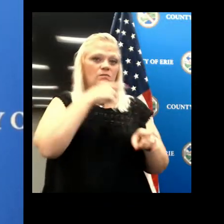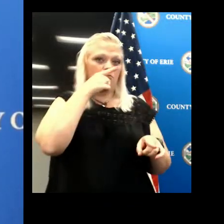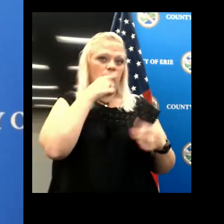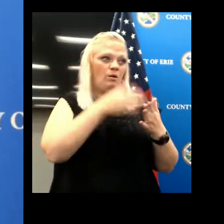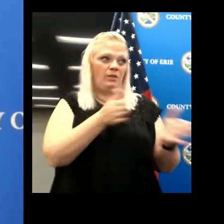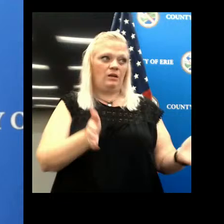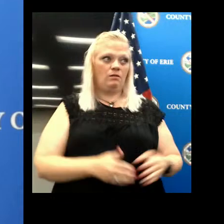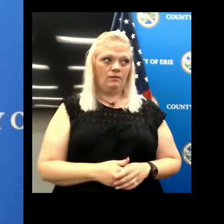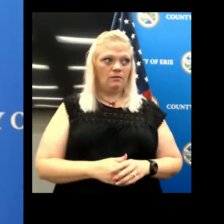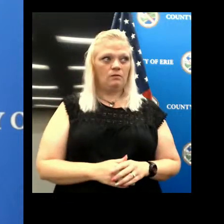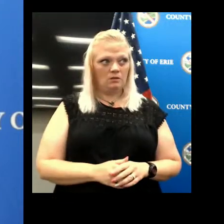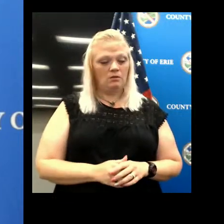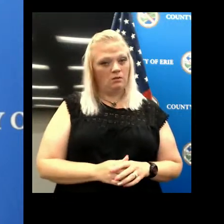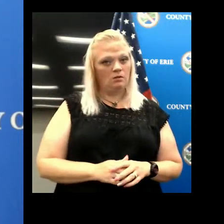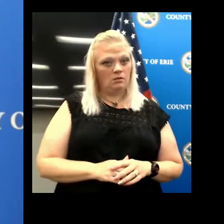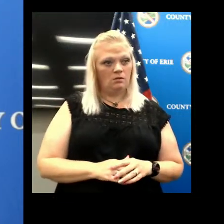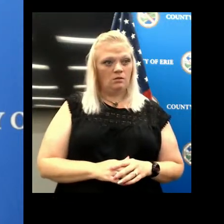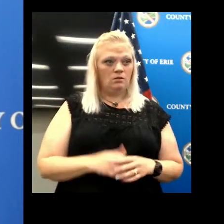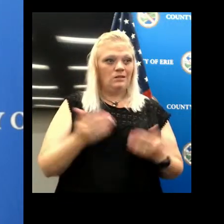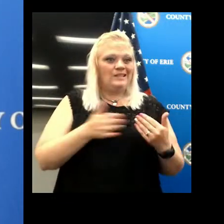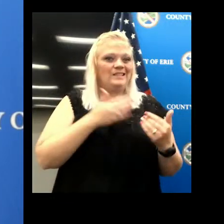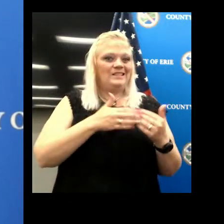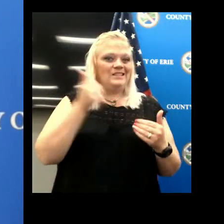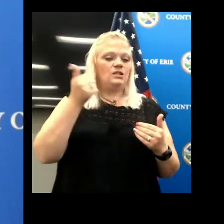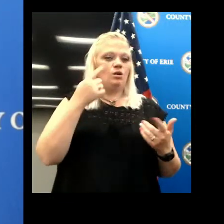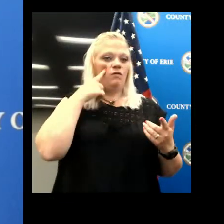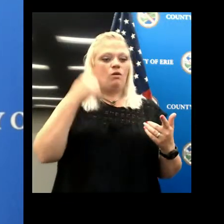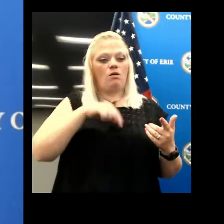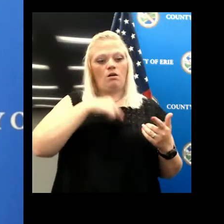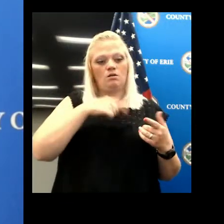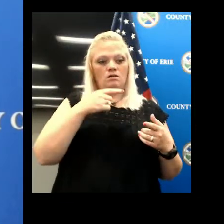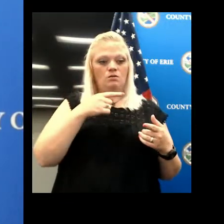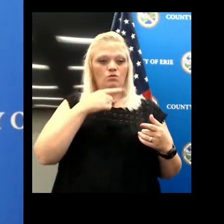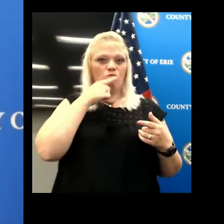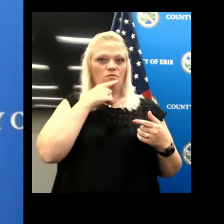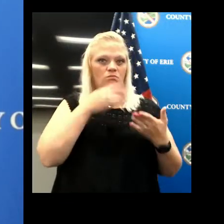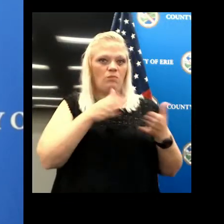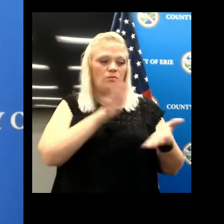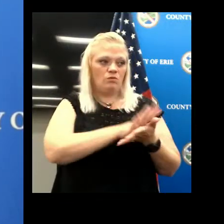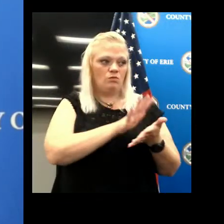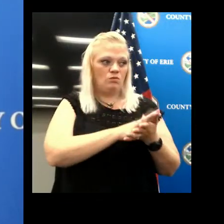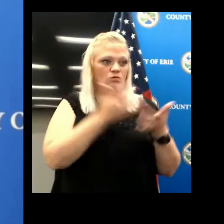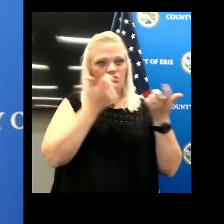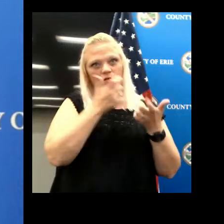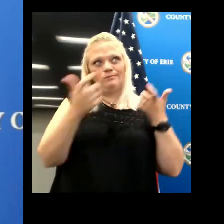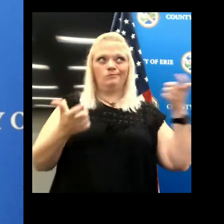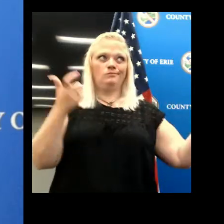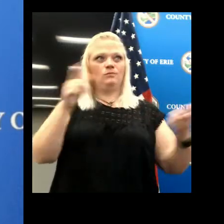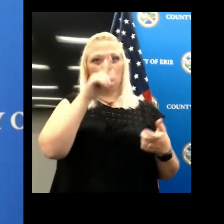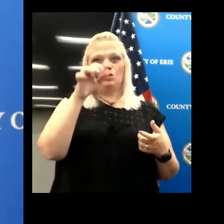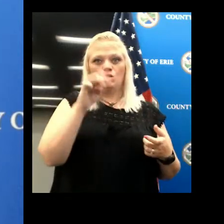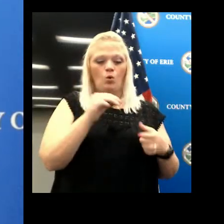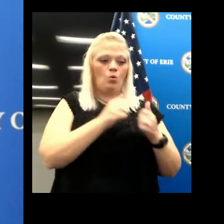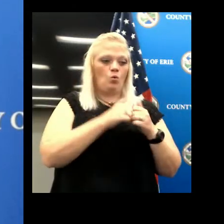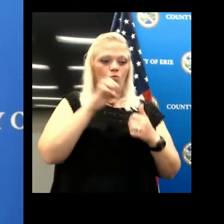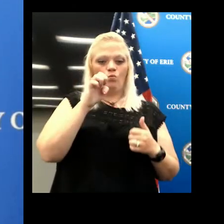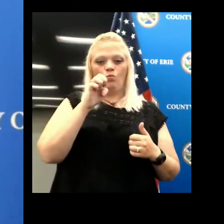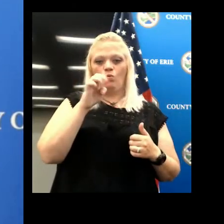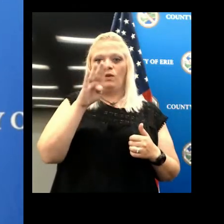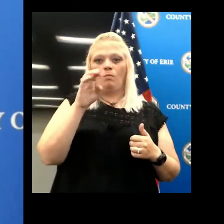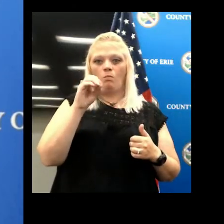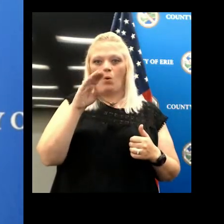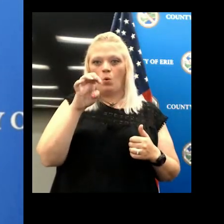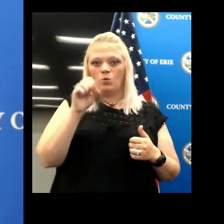schools. It's easier some ways for us to do the public schools. We could do a giant Zoom call with BOCES 1, BOCES 2, and the public